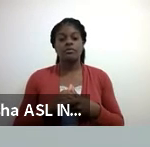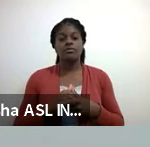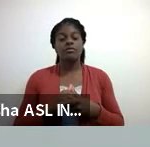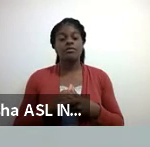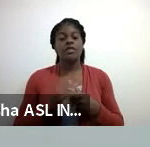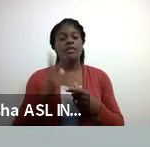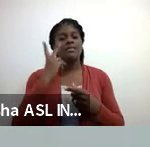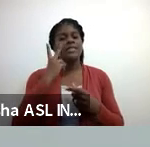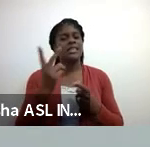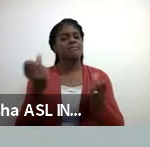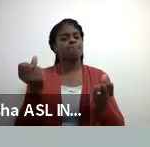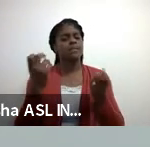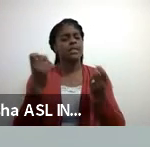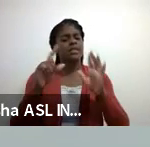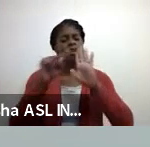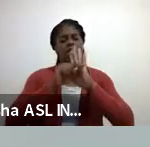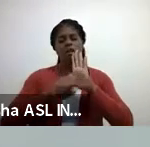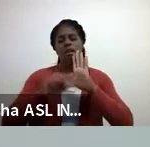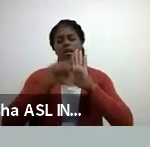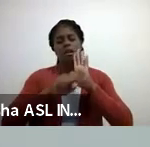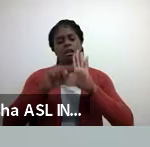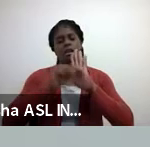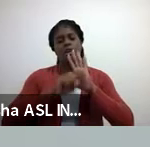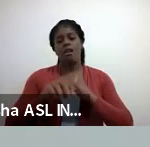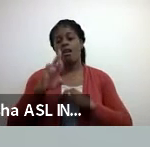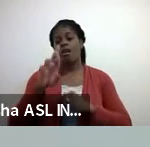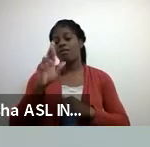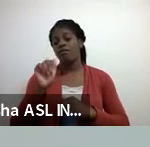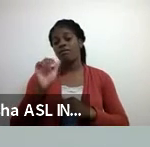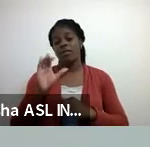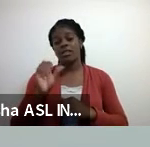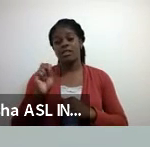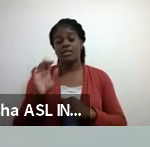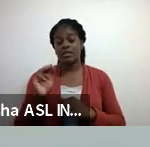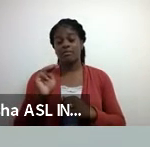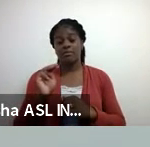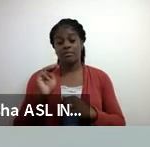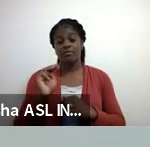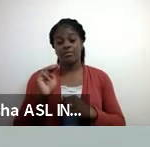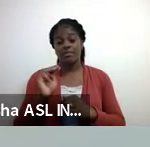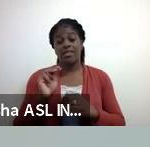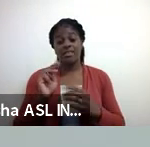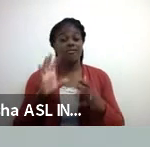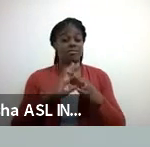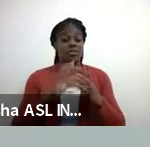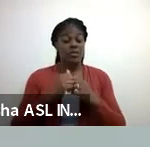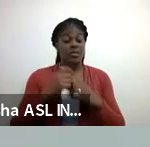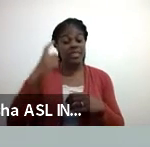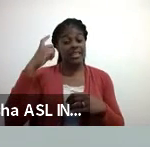tremendous negative impact that racism has on the psyche of our children.